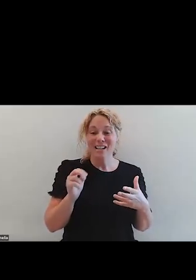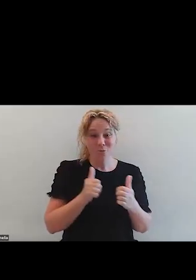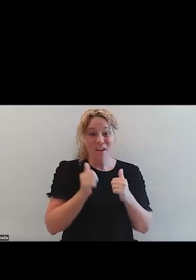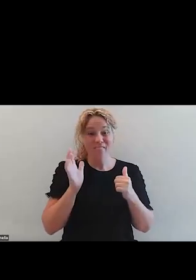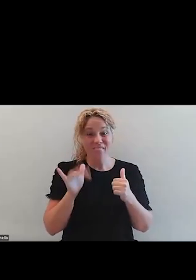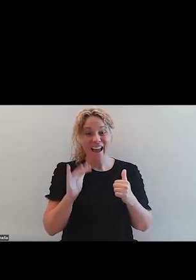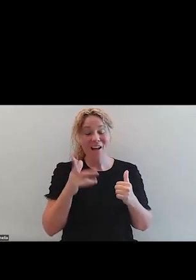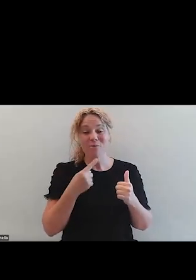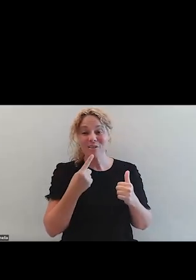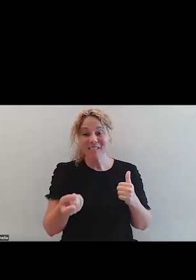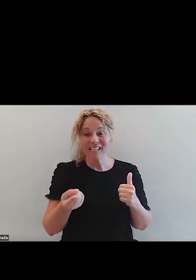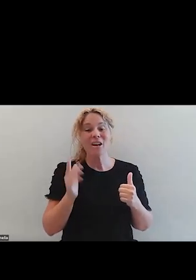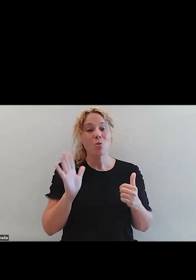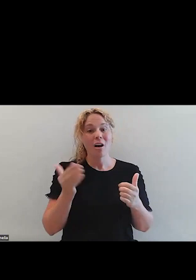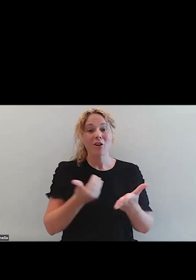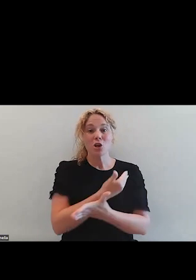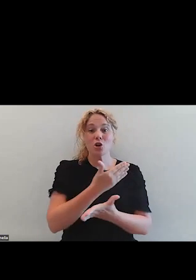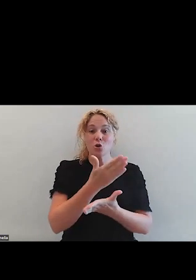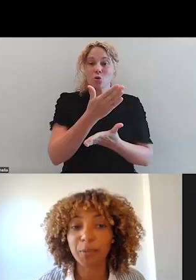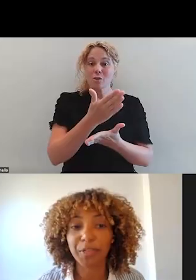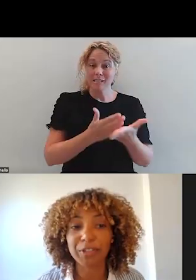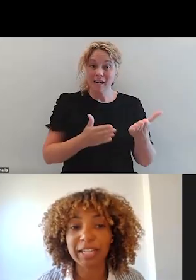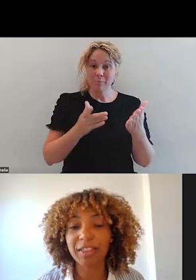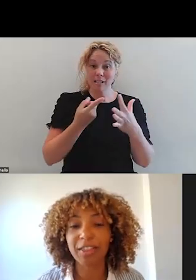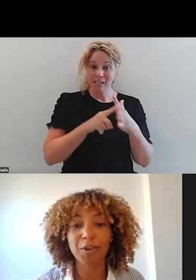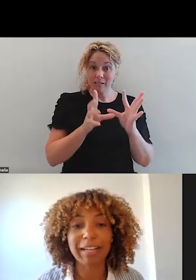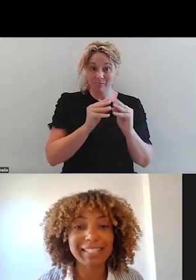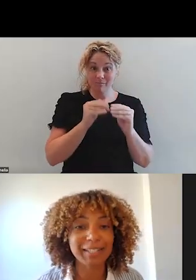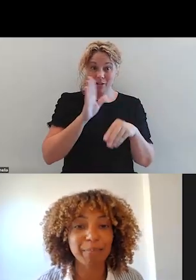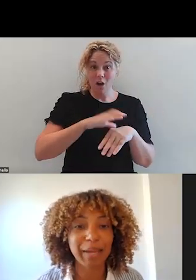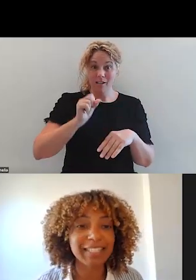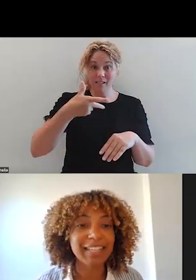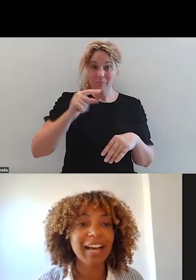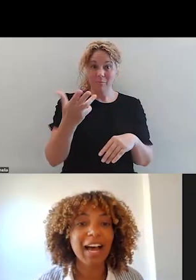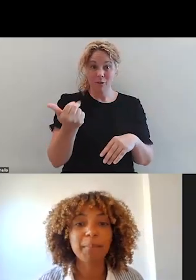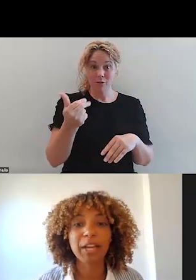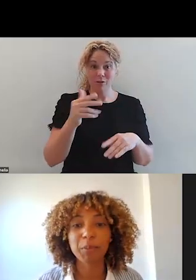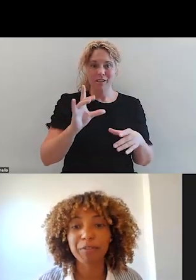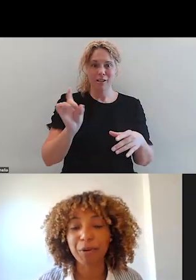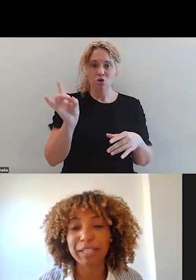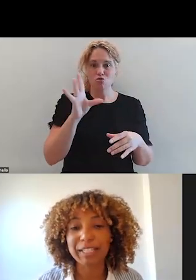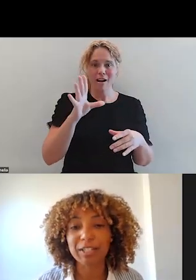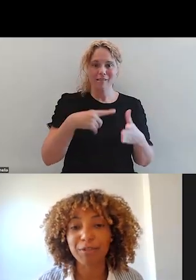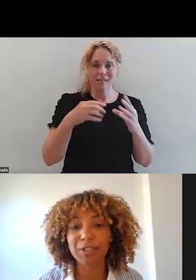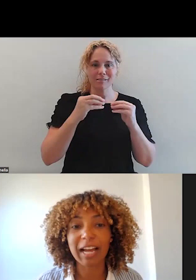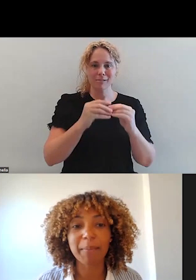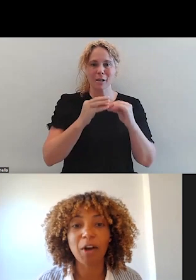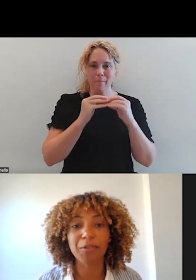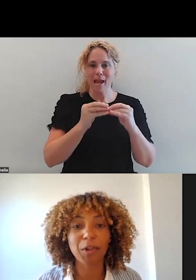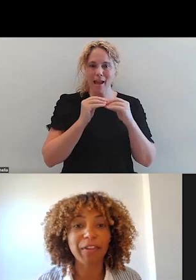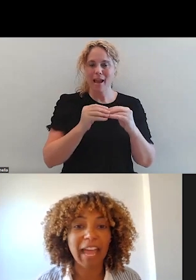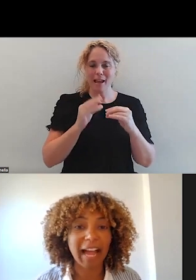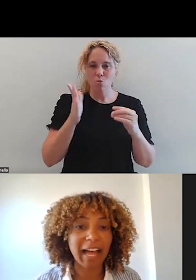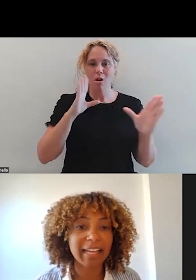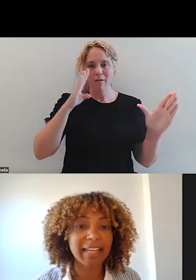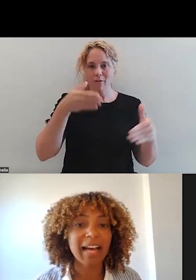will say we will have a new segment starting on October 13th, the crisis debate. It will be focused this first time on the